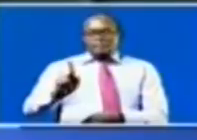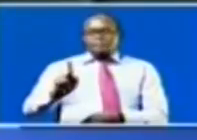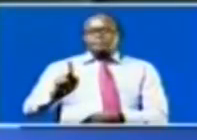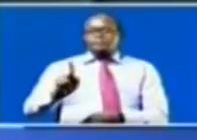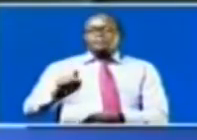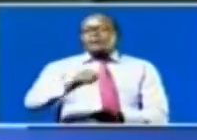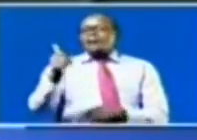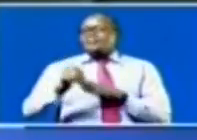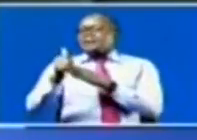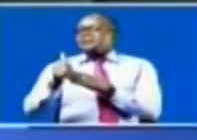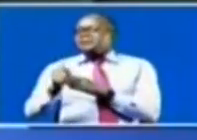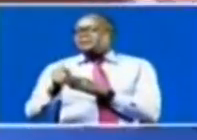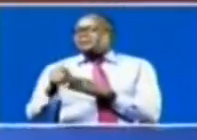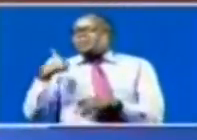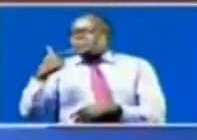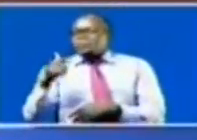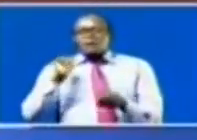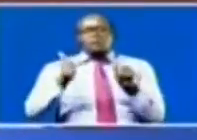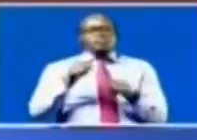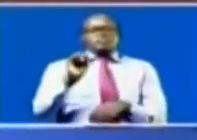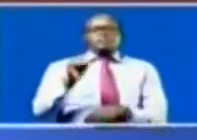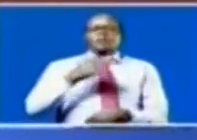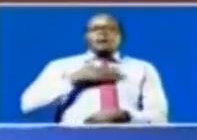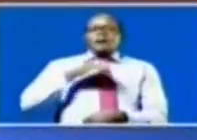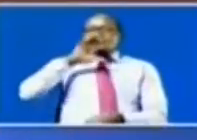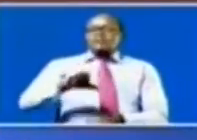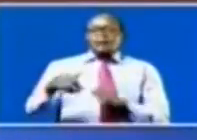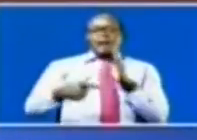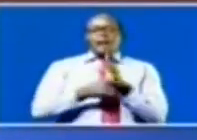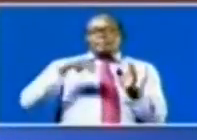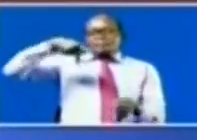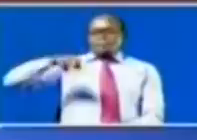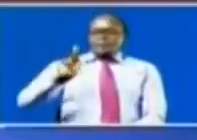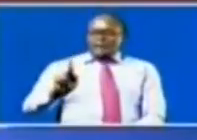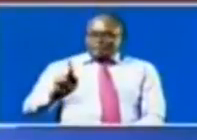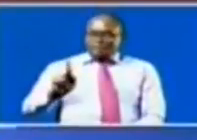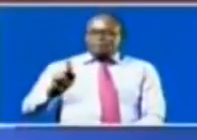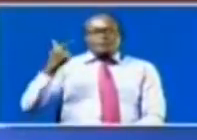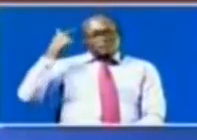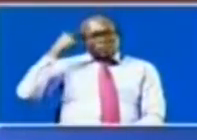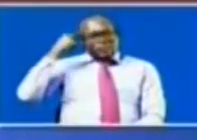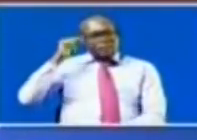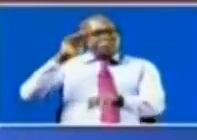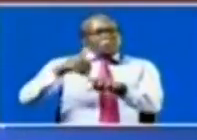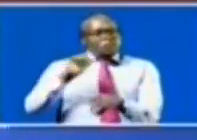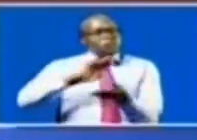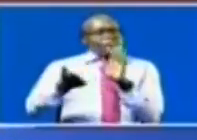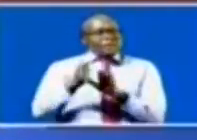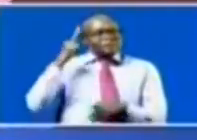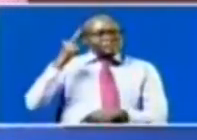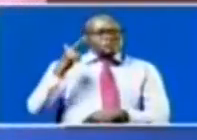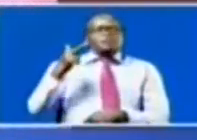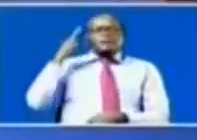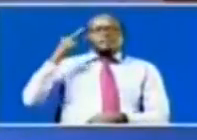any other leader of his caliber. Our son anaitwa Peter Kenneth. Mnafikiria tumekuja tu hivyo hivyo?